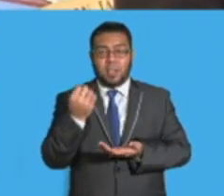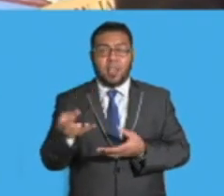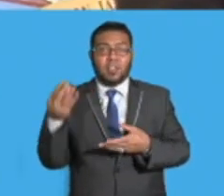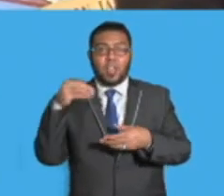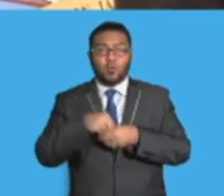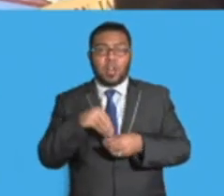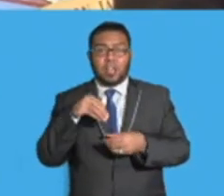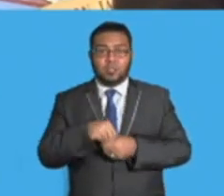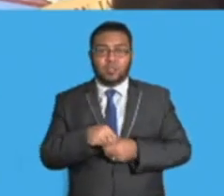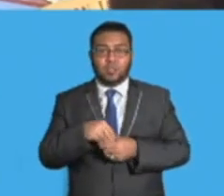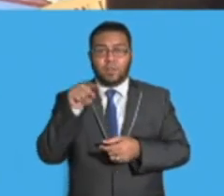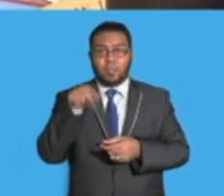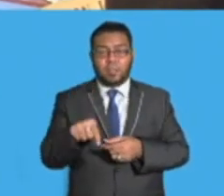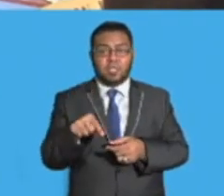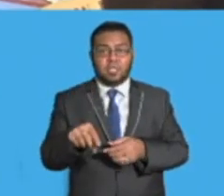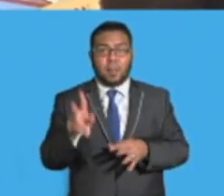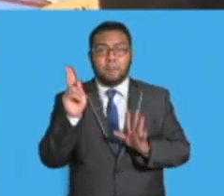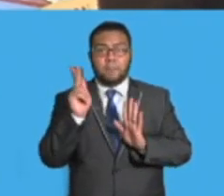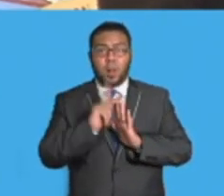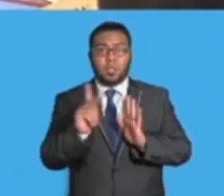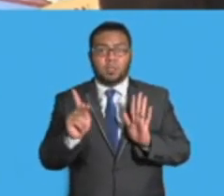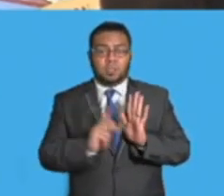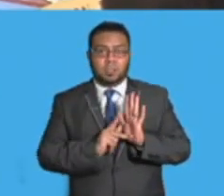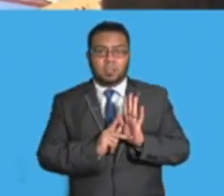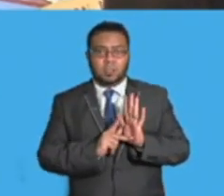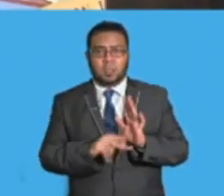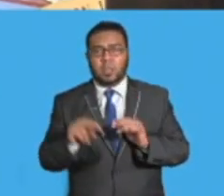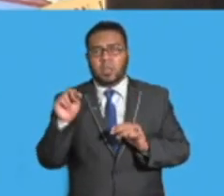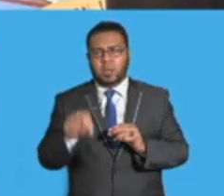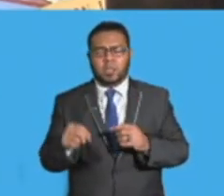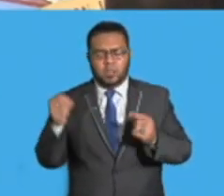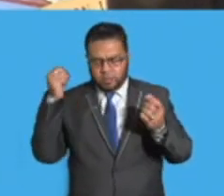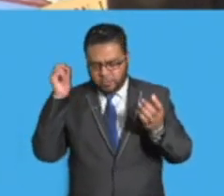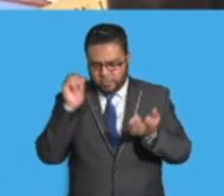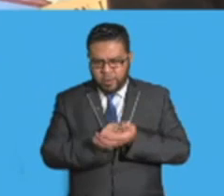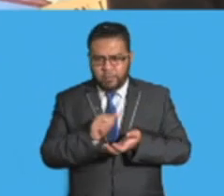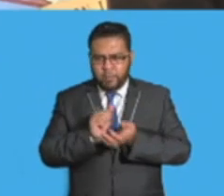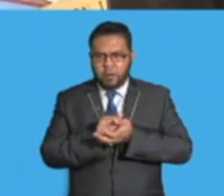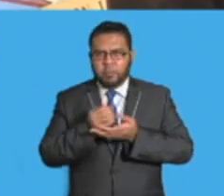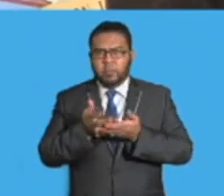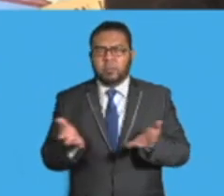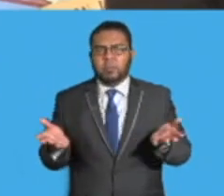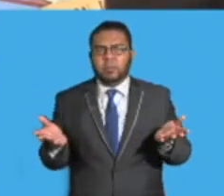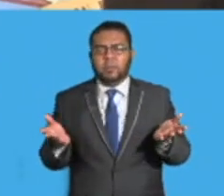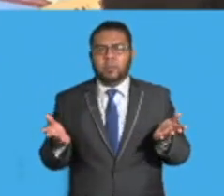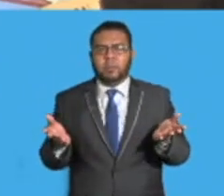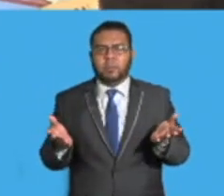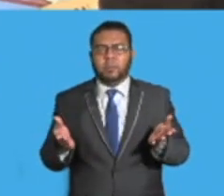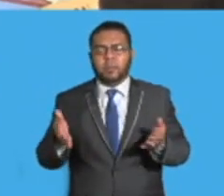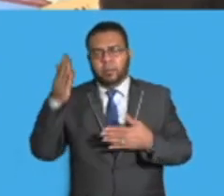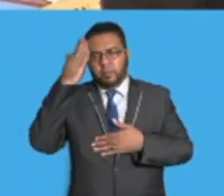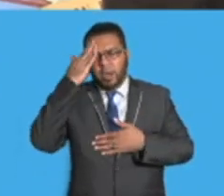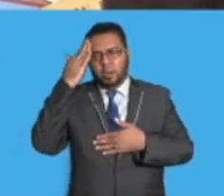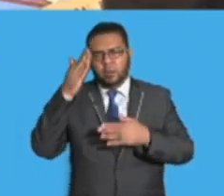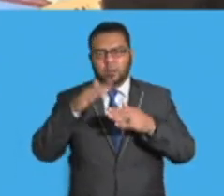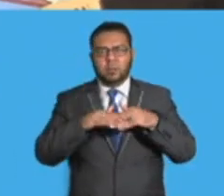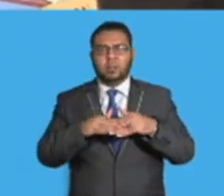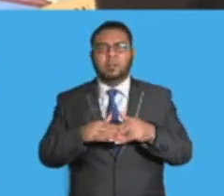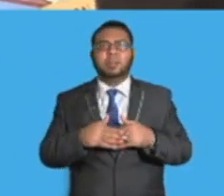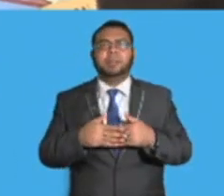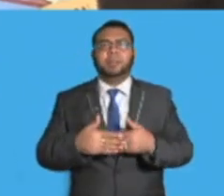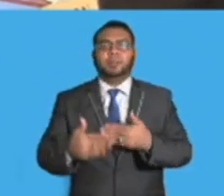introduction of these the good policy schemes, need genuine commitment, dedication, and a mindset to serve